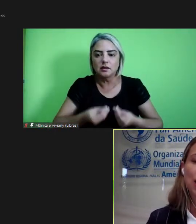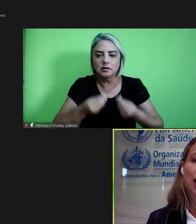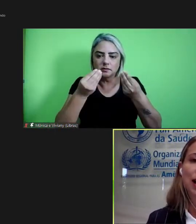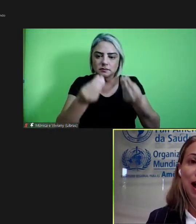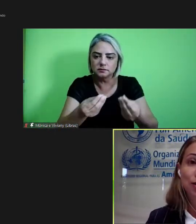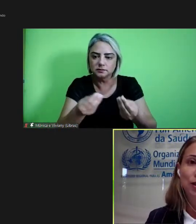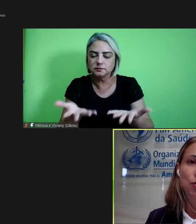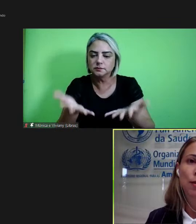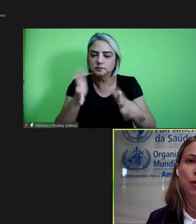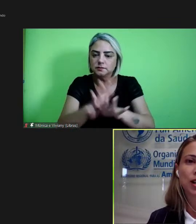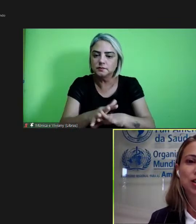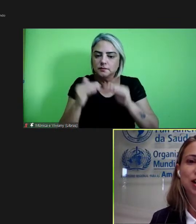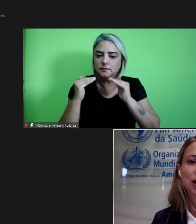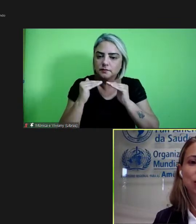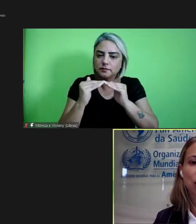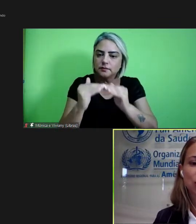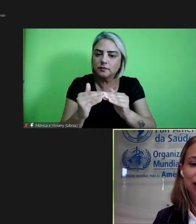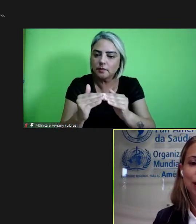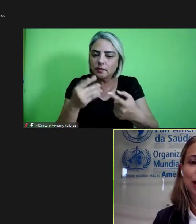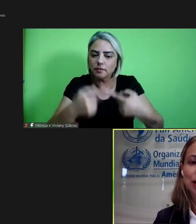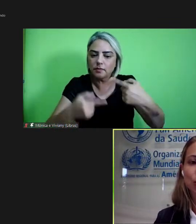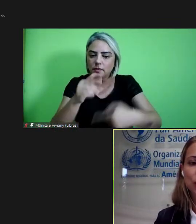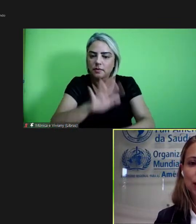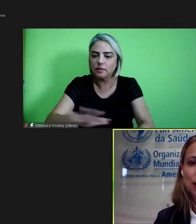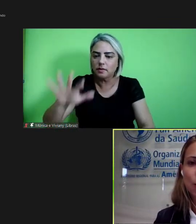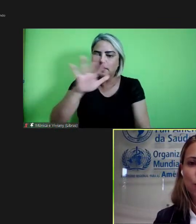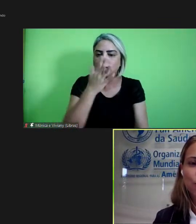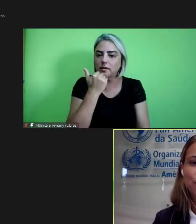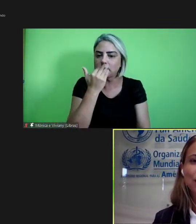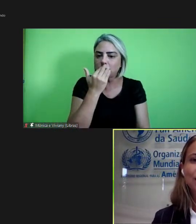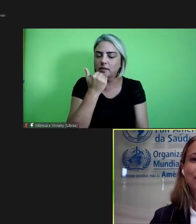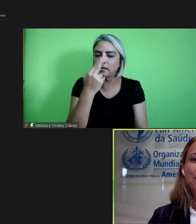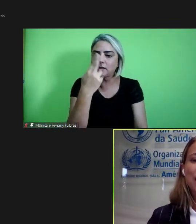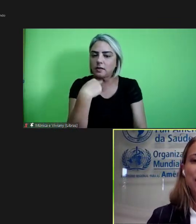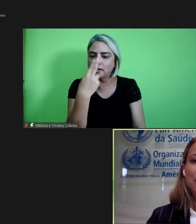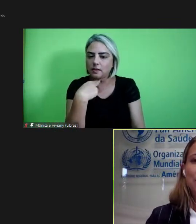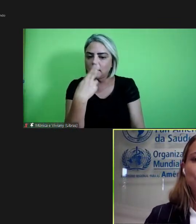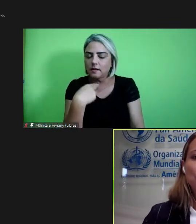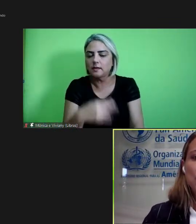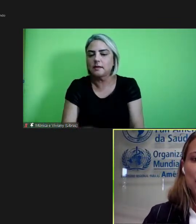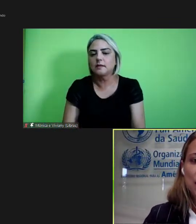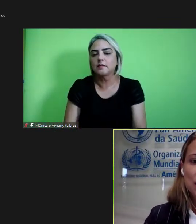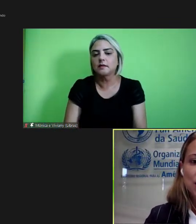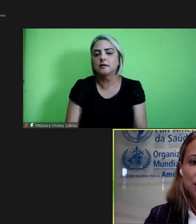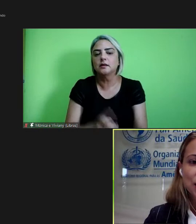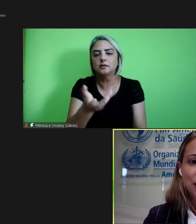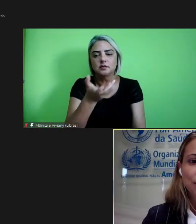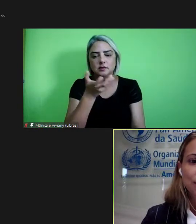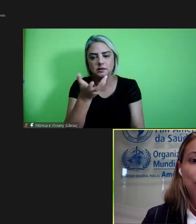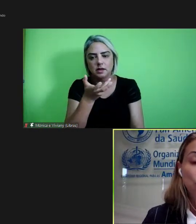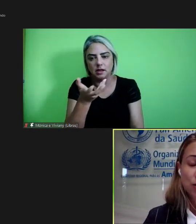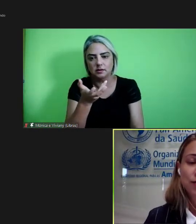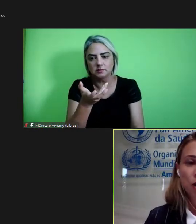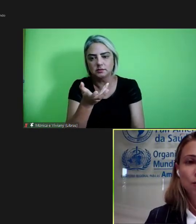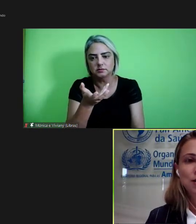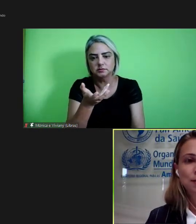in using their services, articulate the services aligned with the national policy of nutrition.